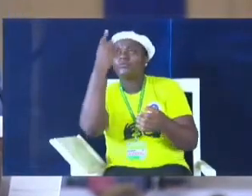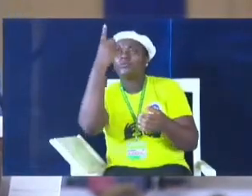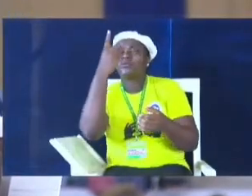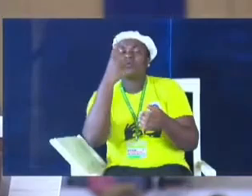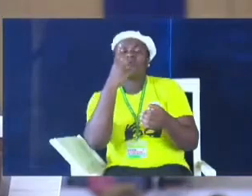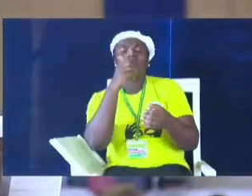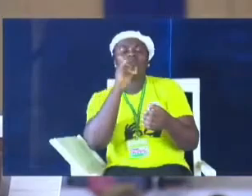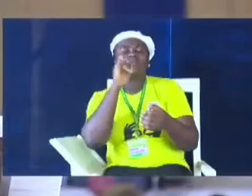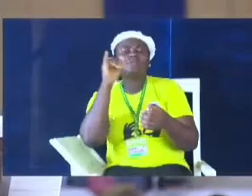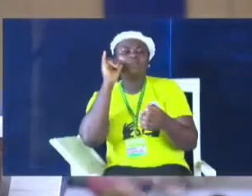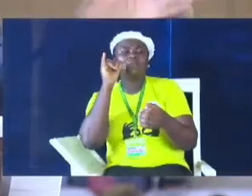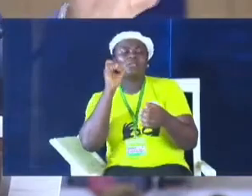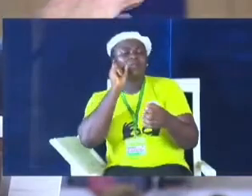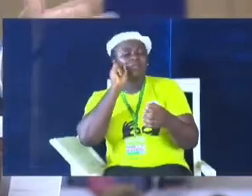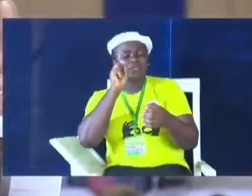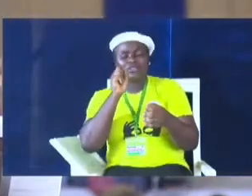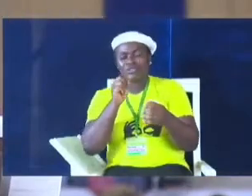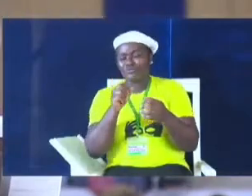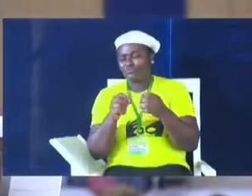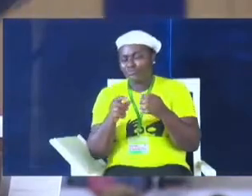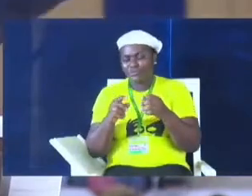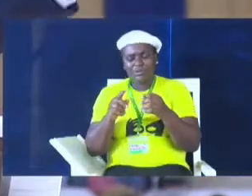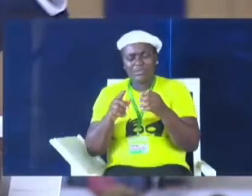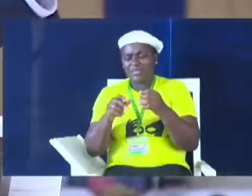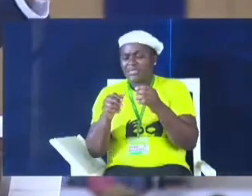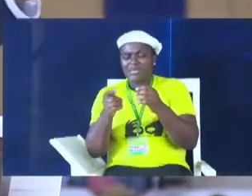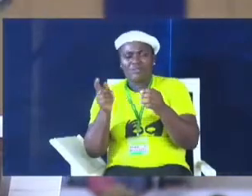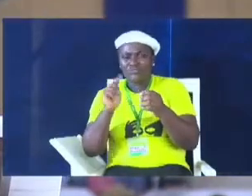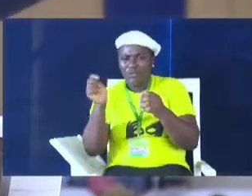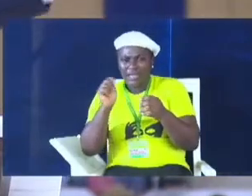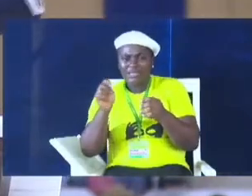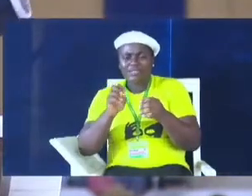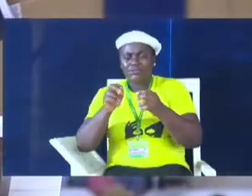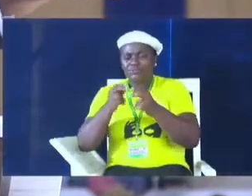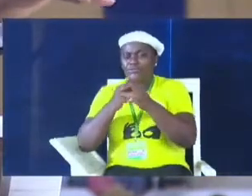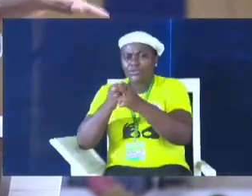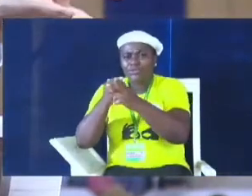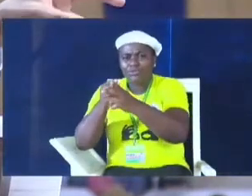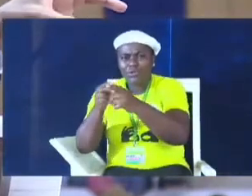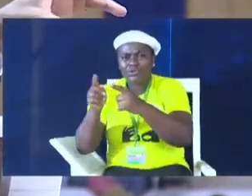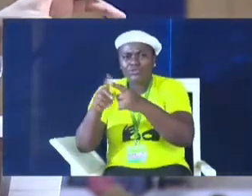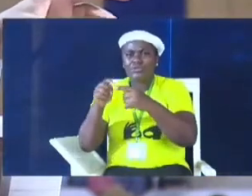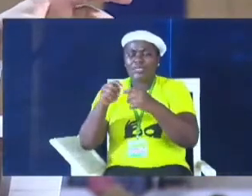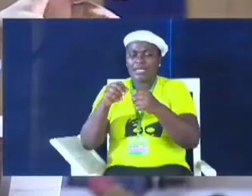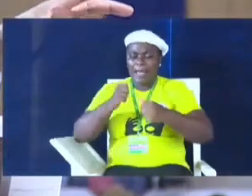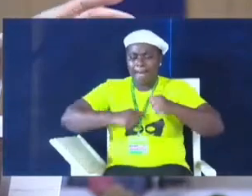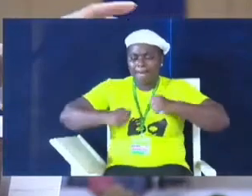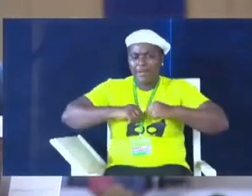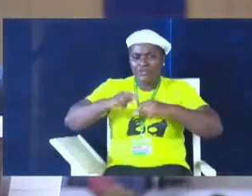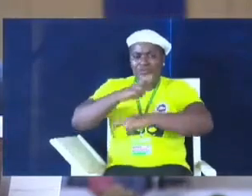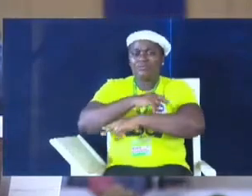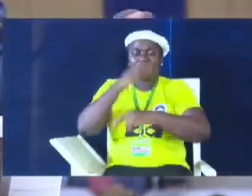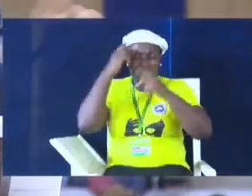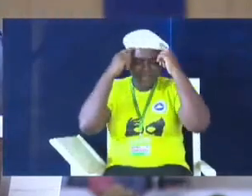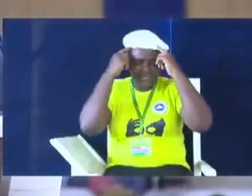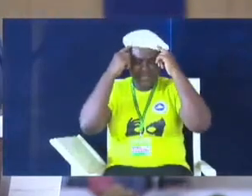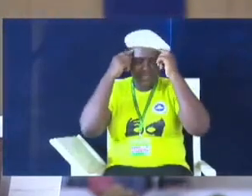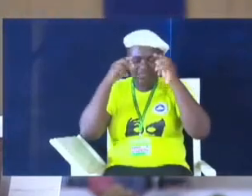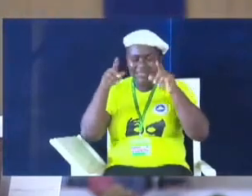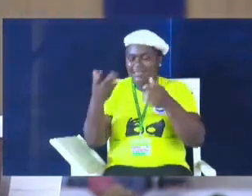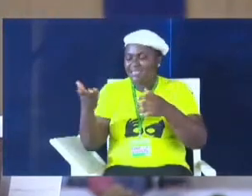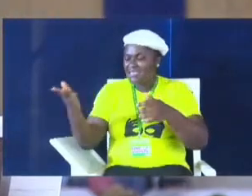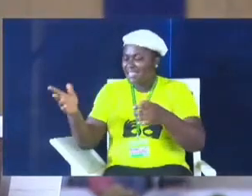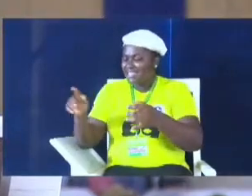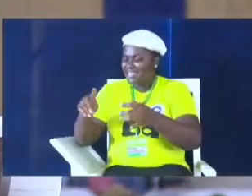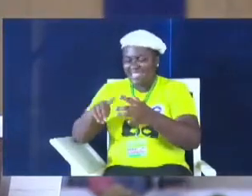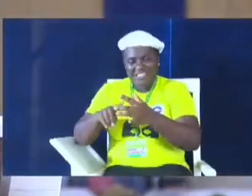felt pressed, and she rushed into the bathroom, thinking things were still the same. This time around, she had to